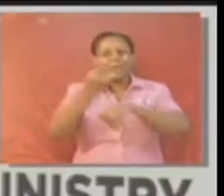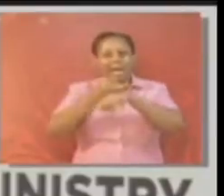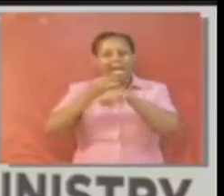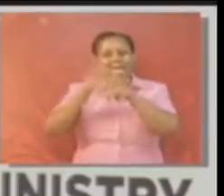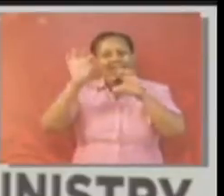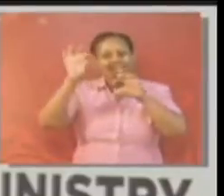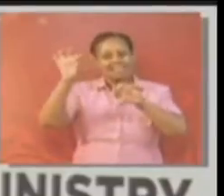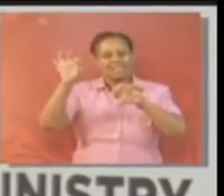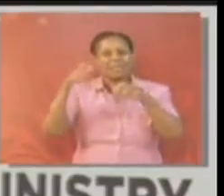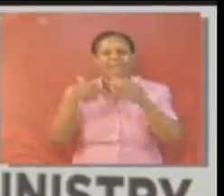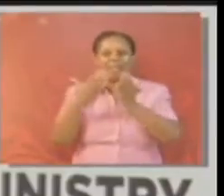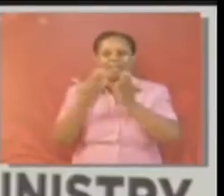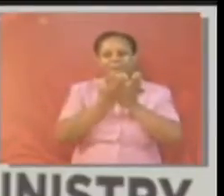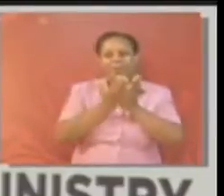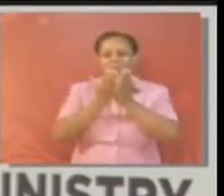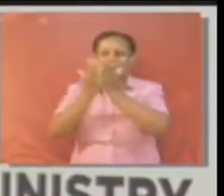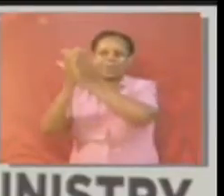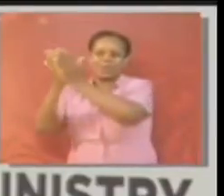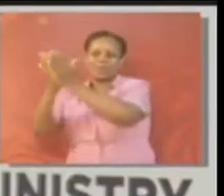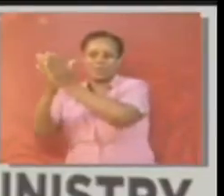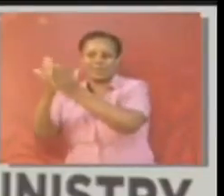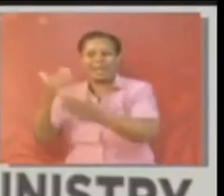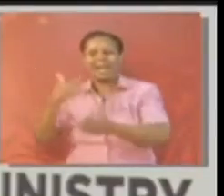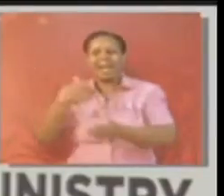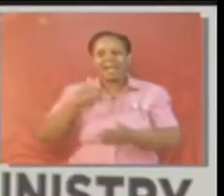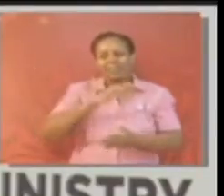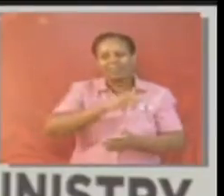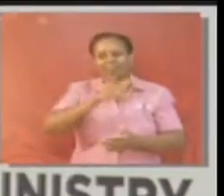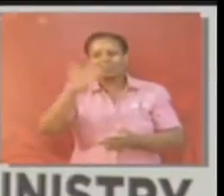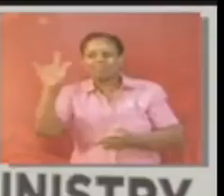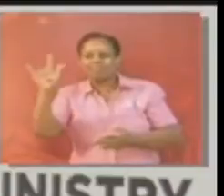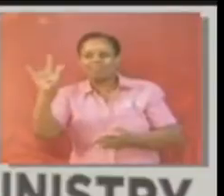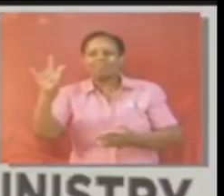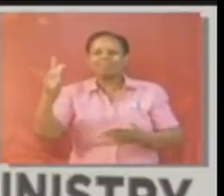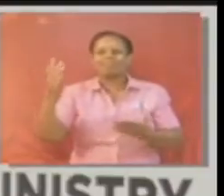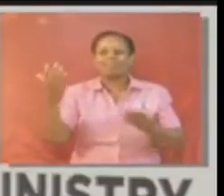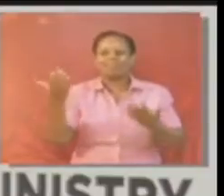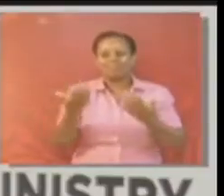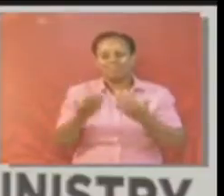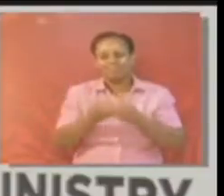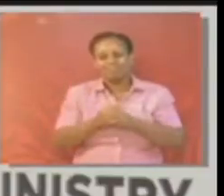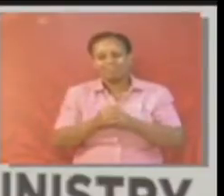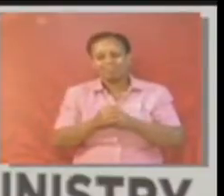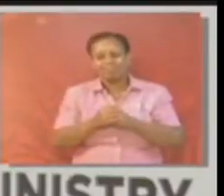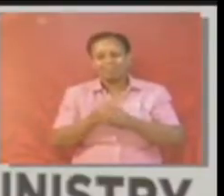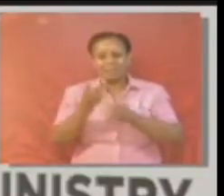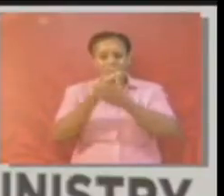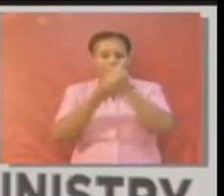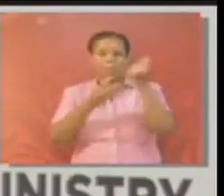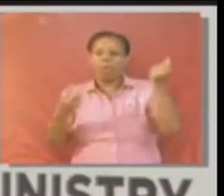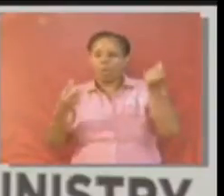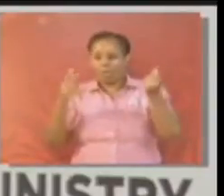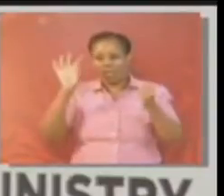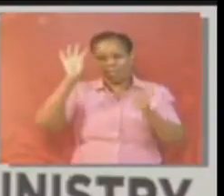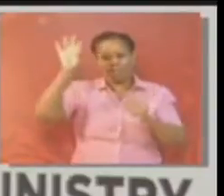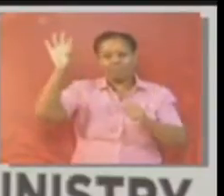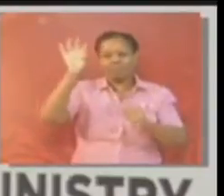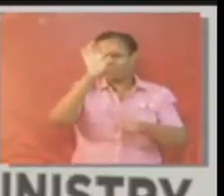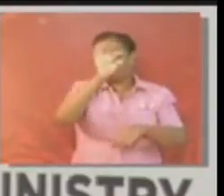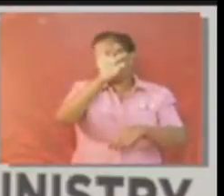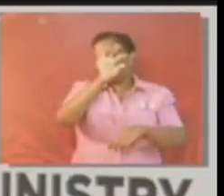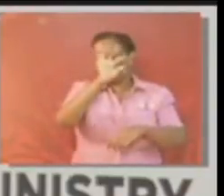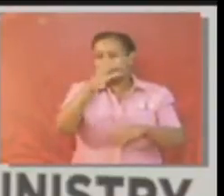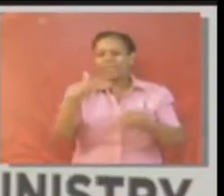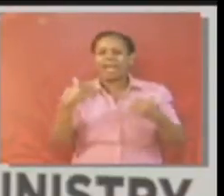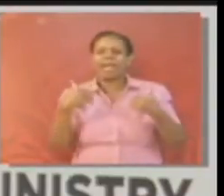have air travel between both islands. So we have thermal scanner taking place, and that has been going on throughout. There is an